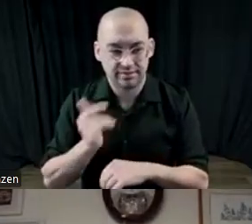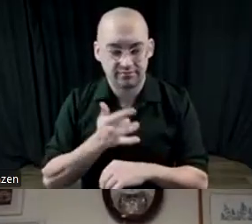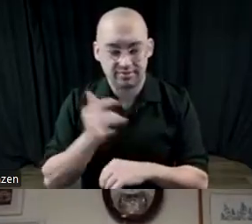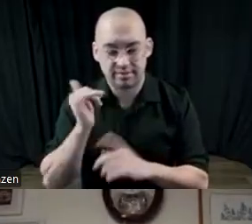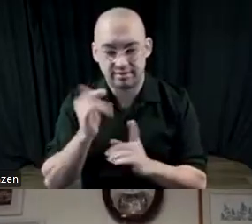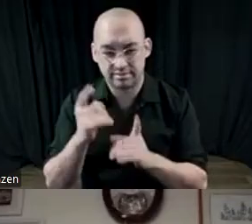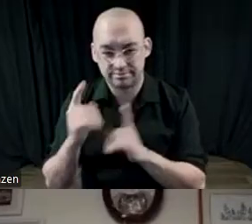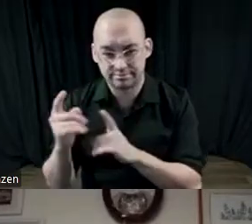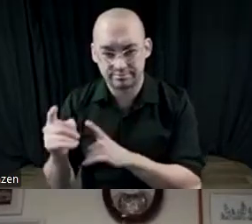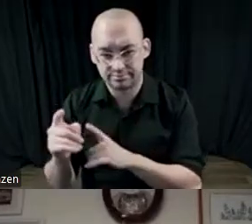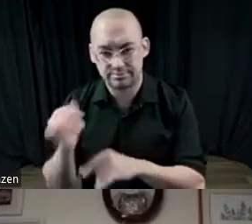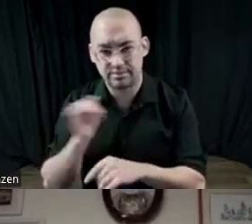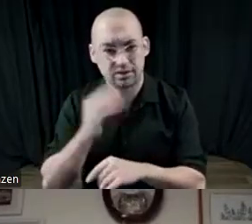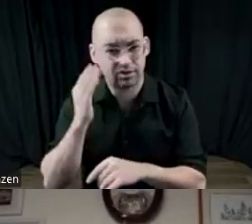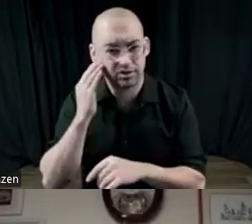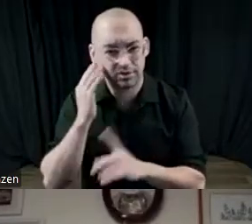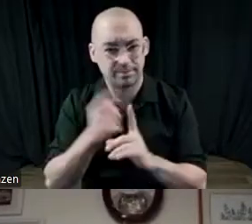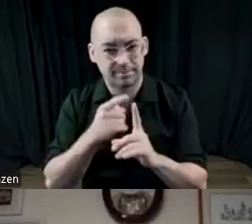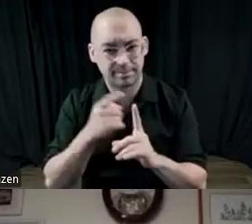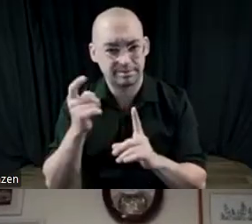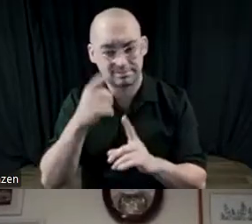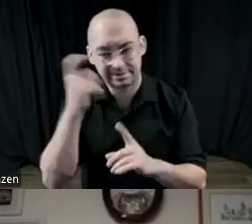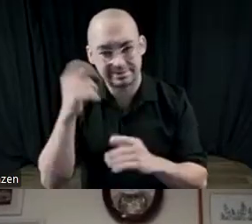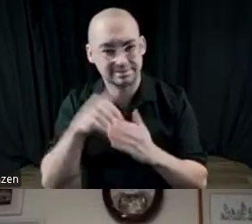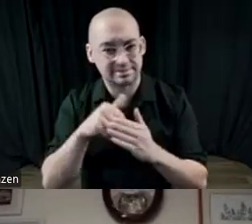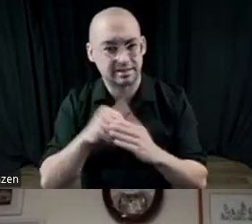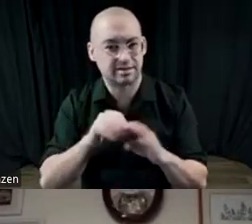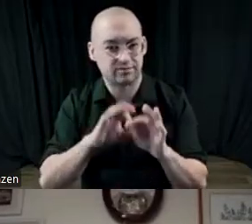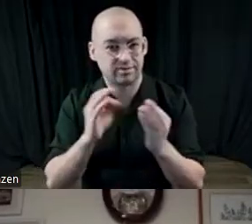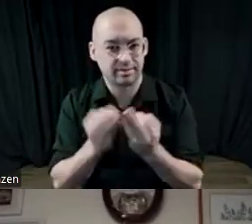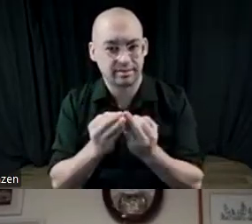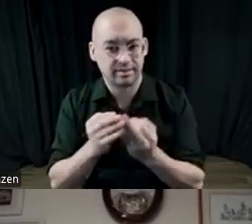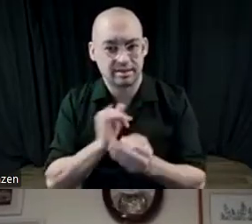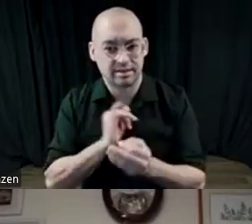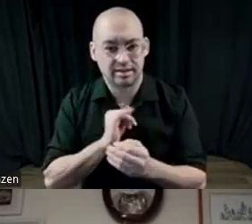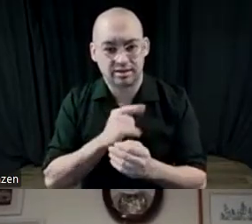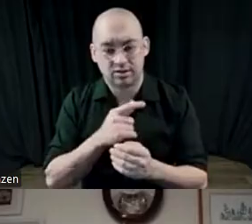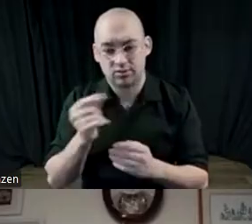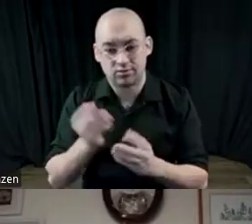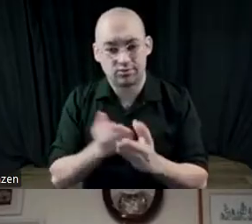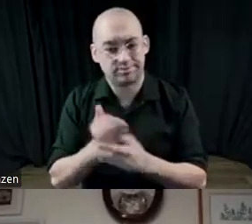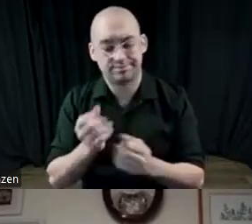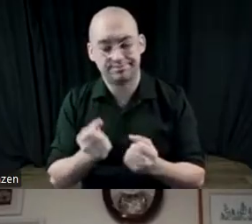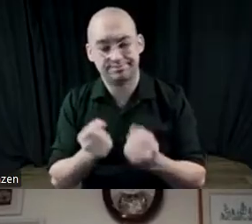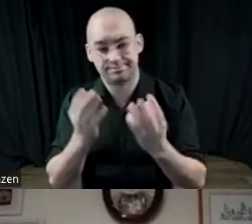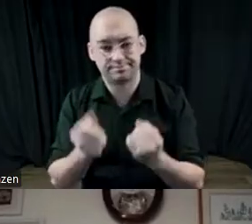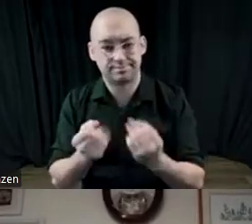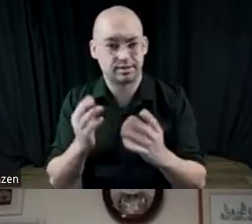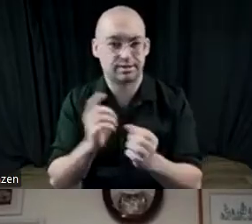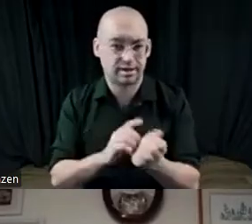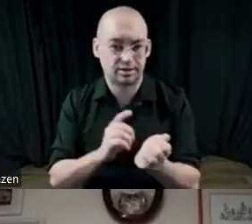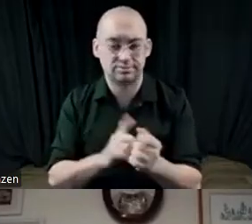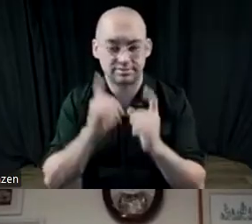happening. I knew it because it's in my family. And I went to so many doctors, and they would give me